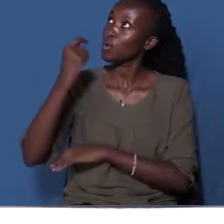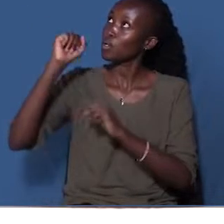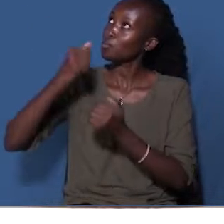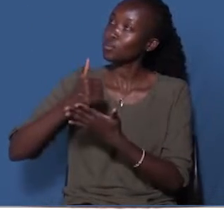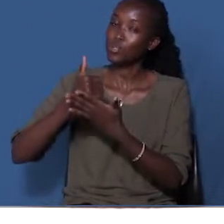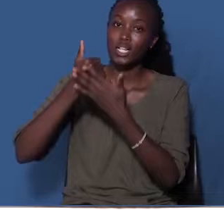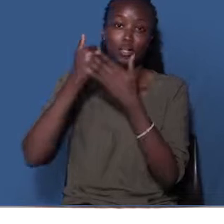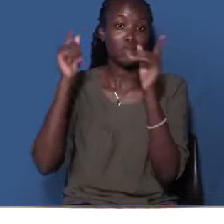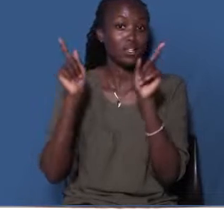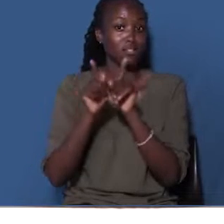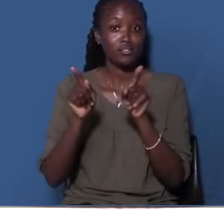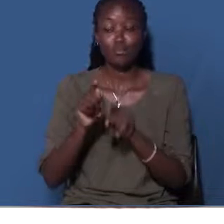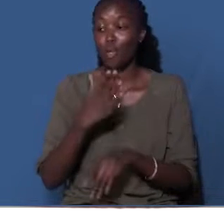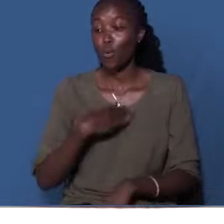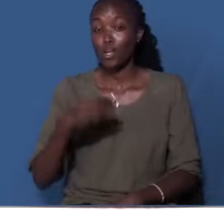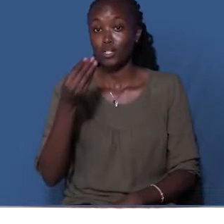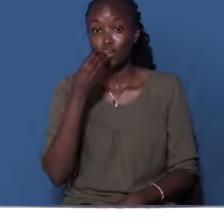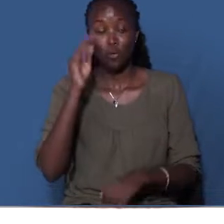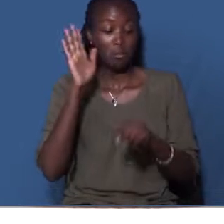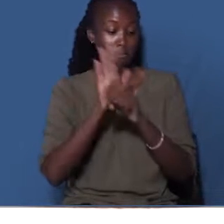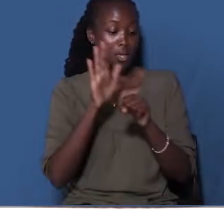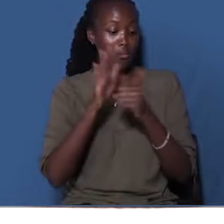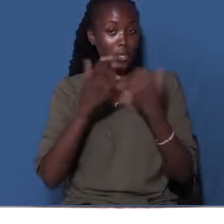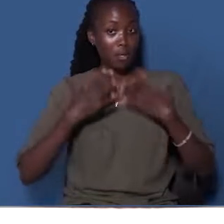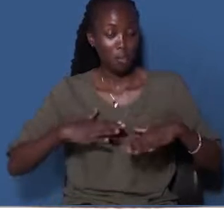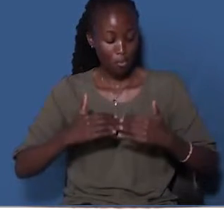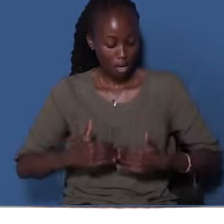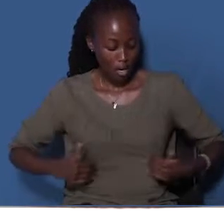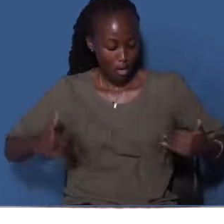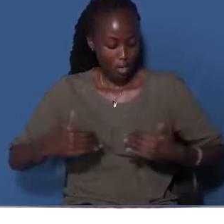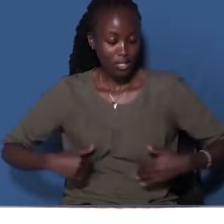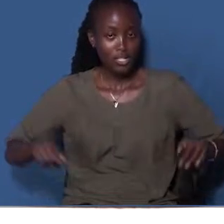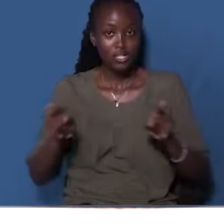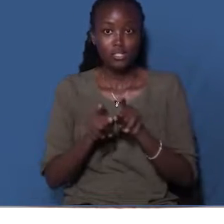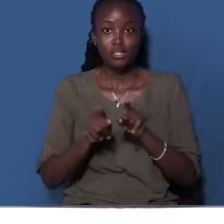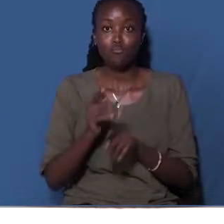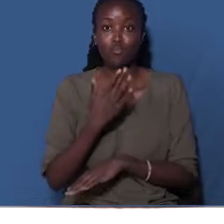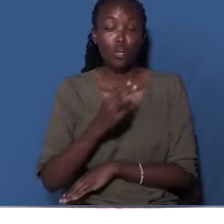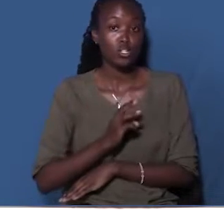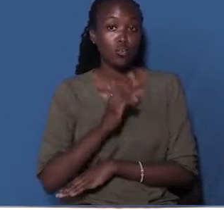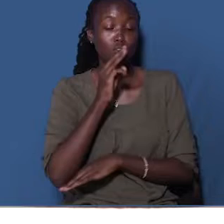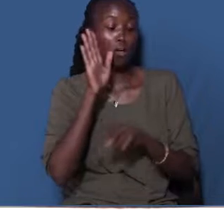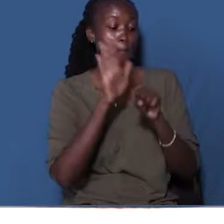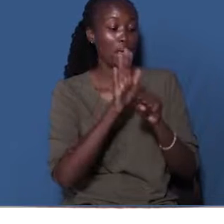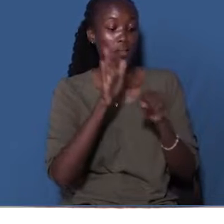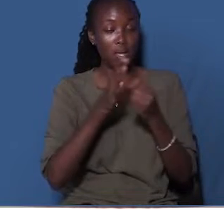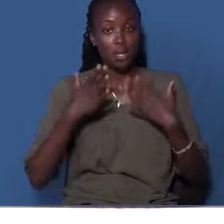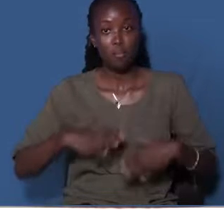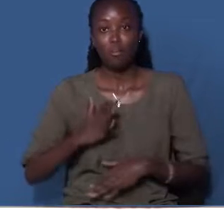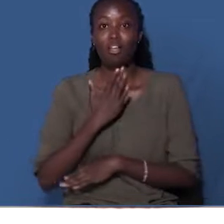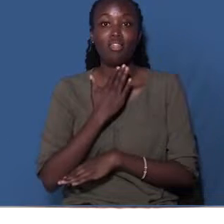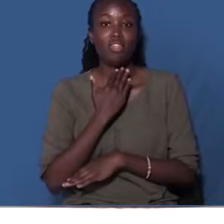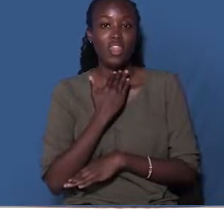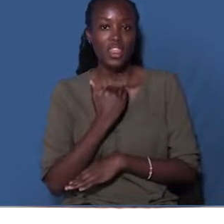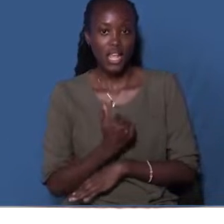for food, many are hungry. Longing for water, many are thirsty. Make us your bread broken for